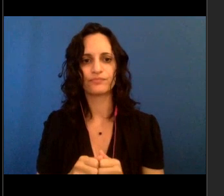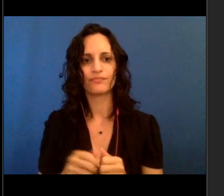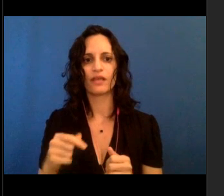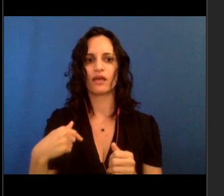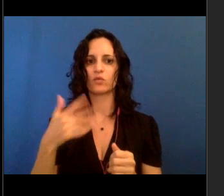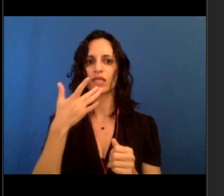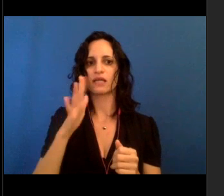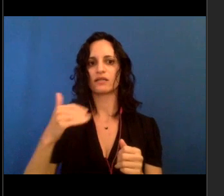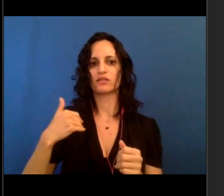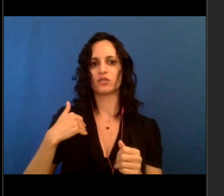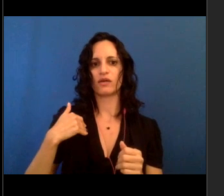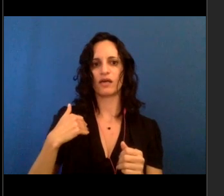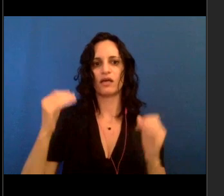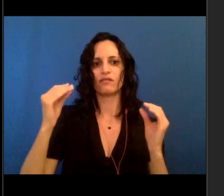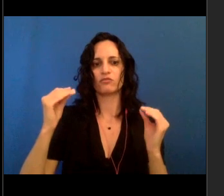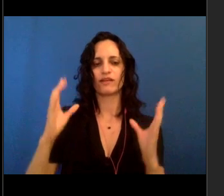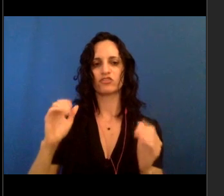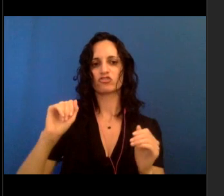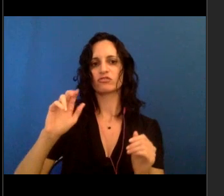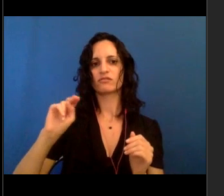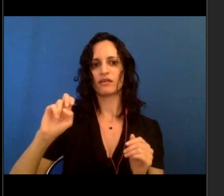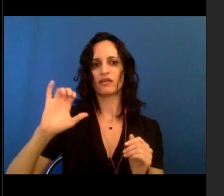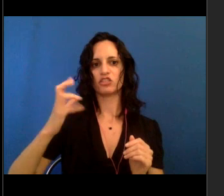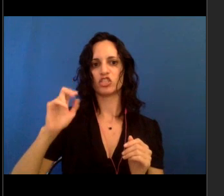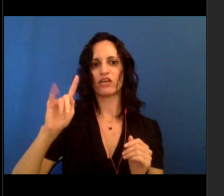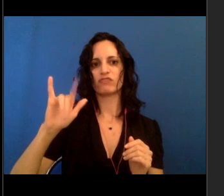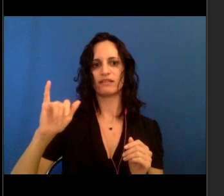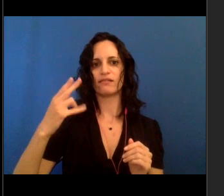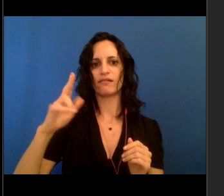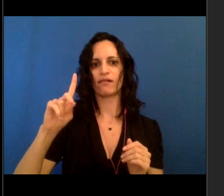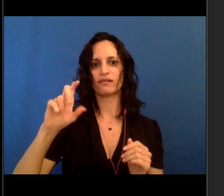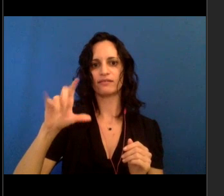Anchioti Headley, who's been doing a series of actual professionalism seminar